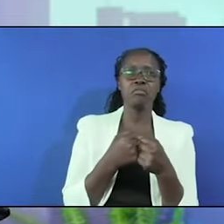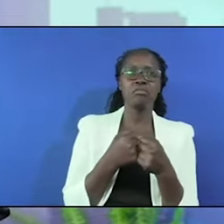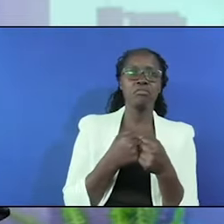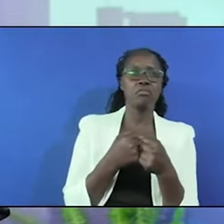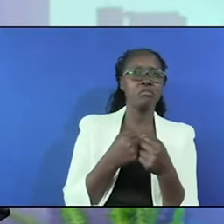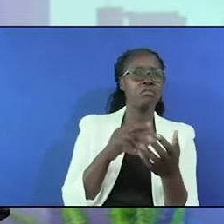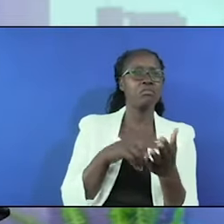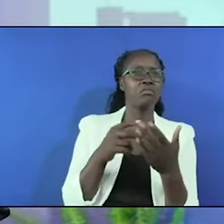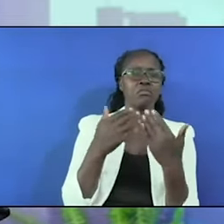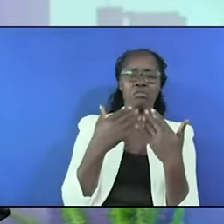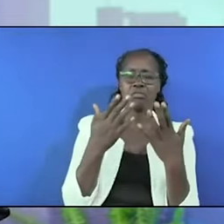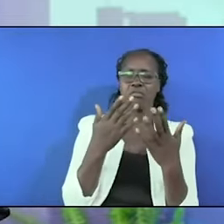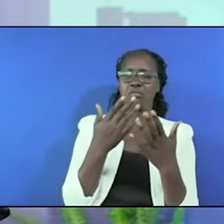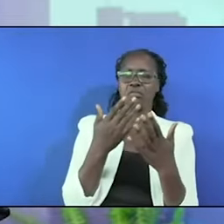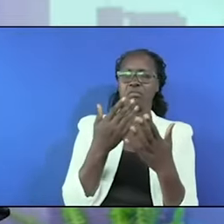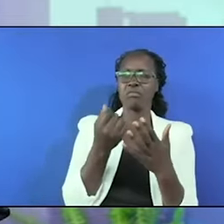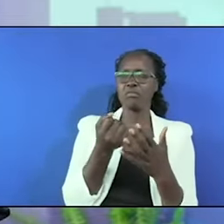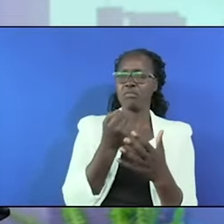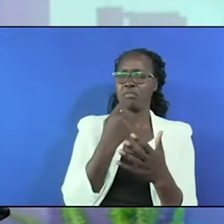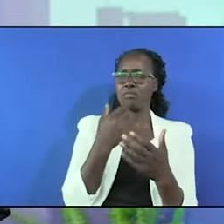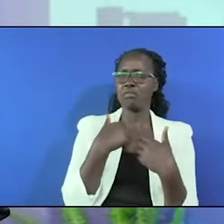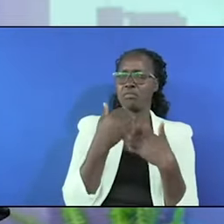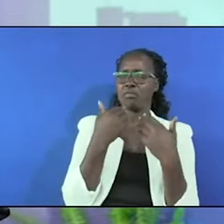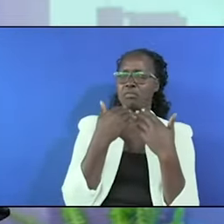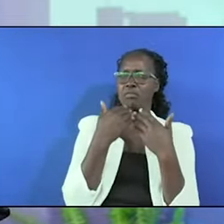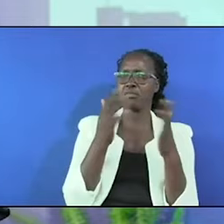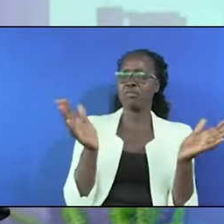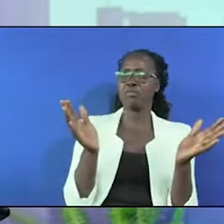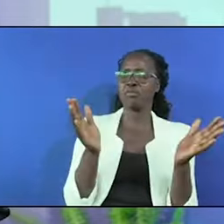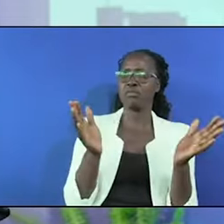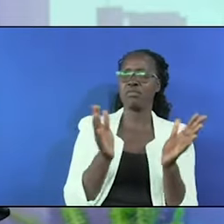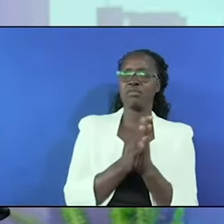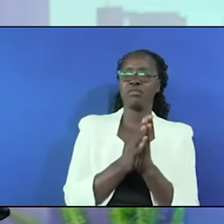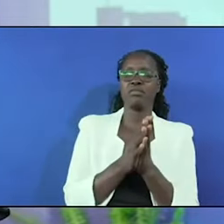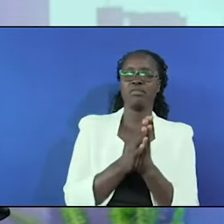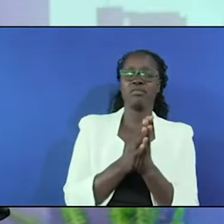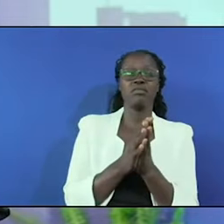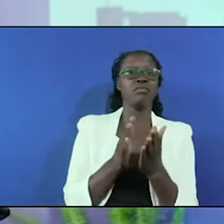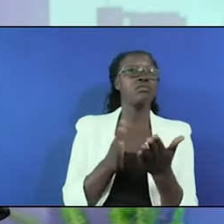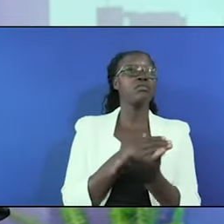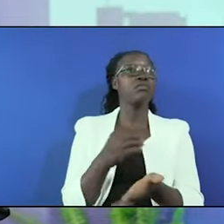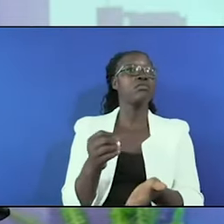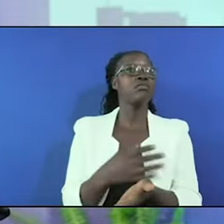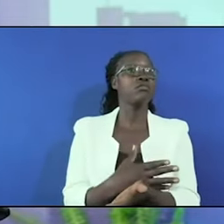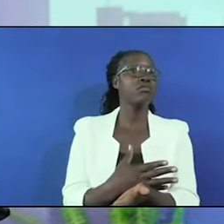medicine. They don't have a cure. And one of them is cancer,